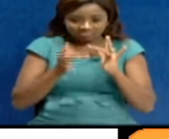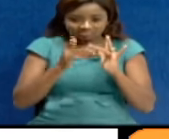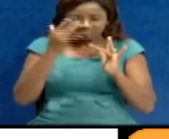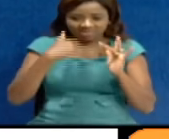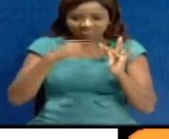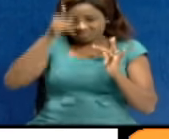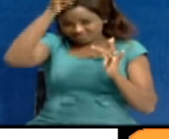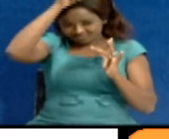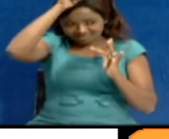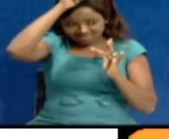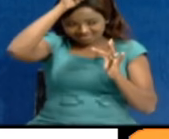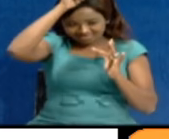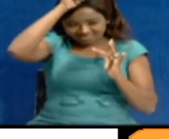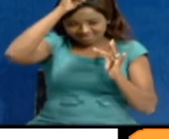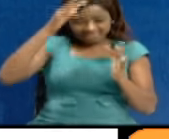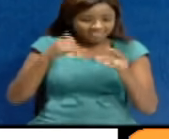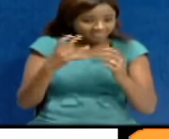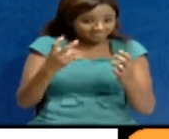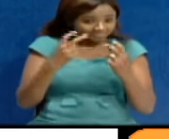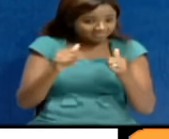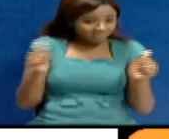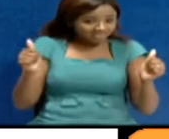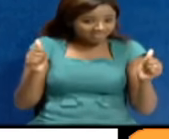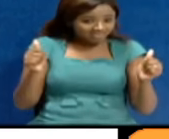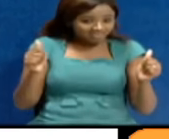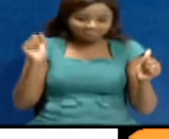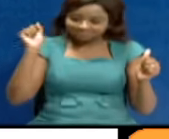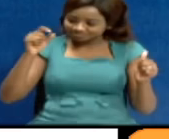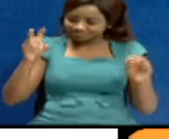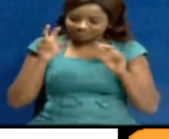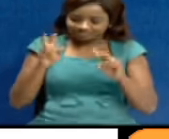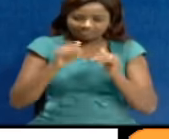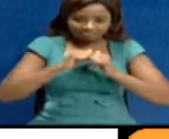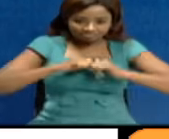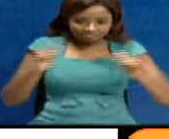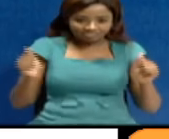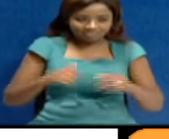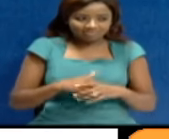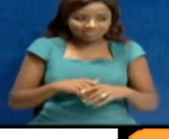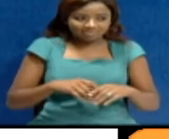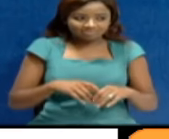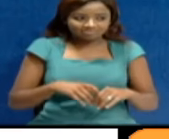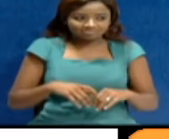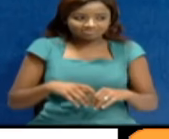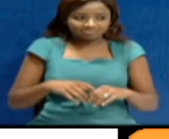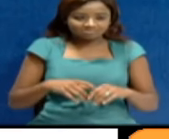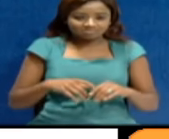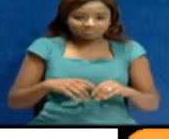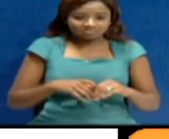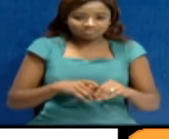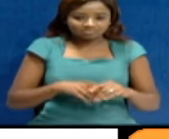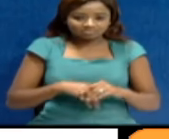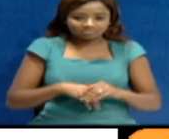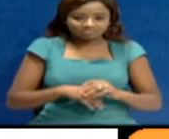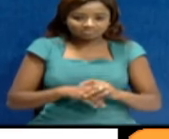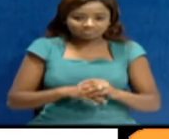County. So I hope you are seeing me well. We are seeing you very well. Kindly proceed. Thank you. As regards